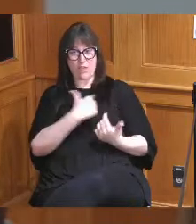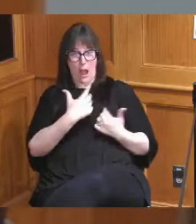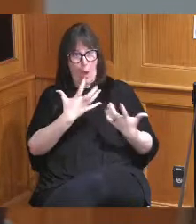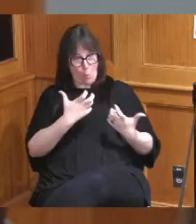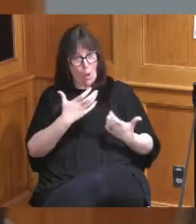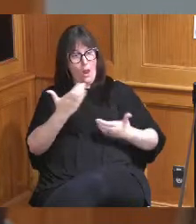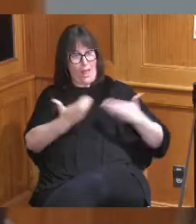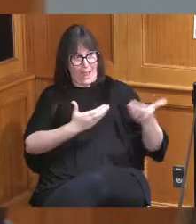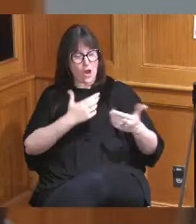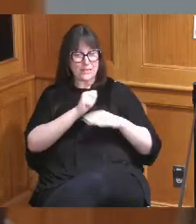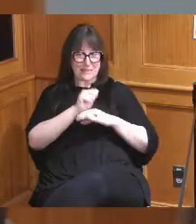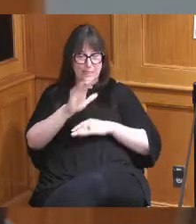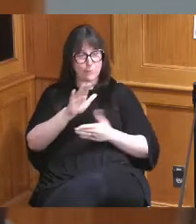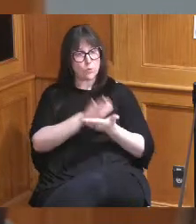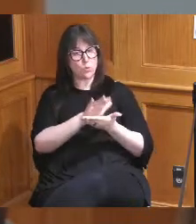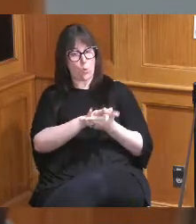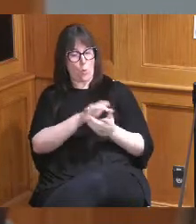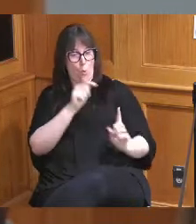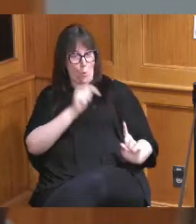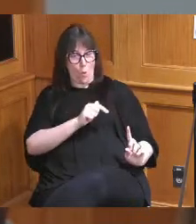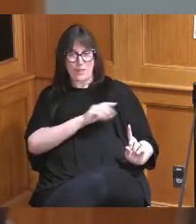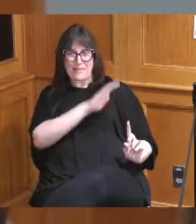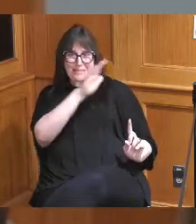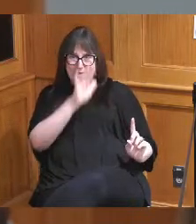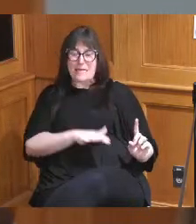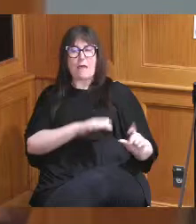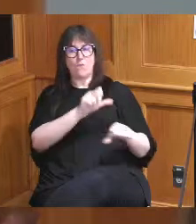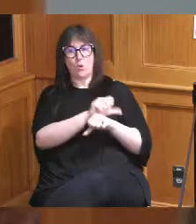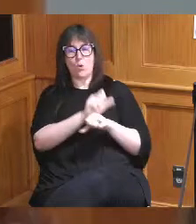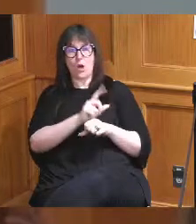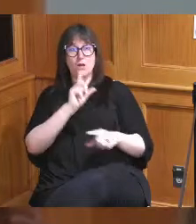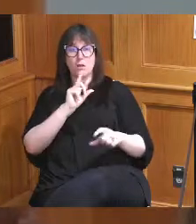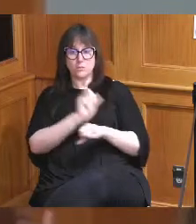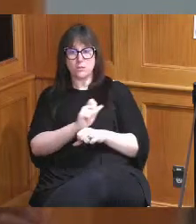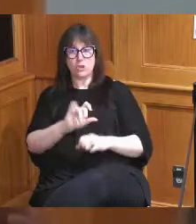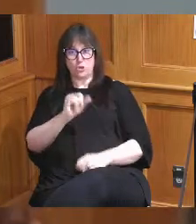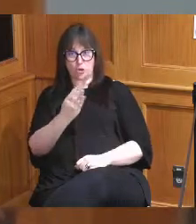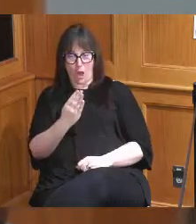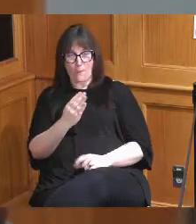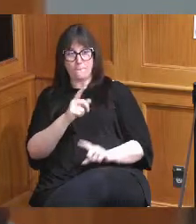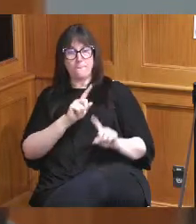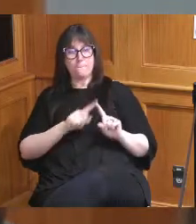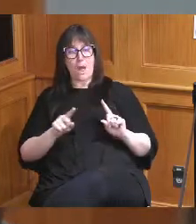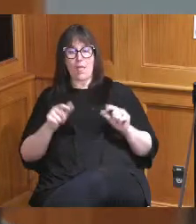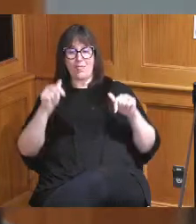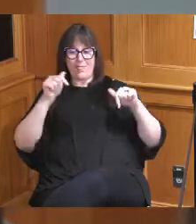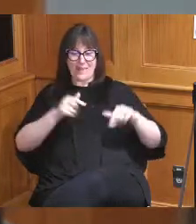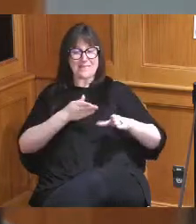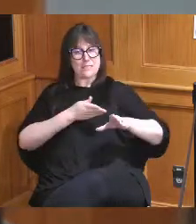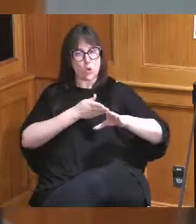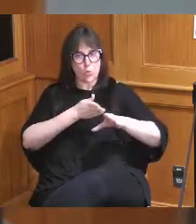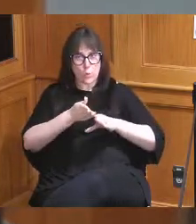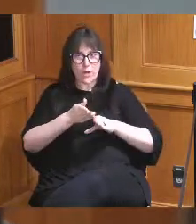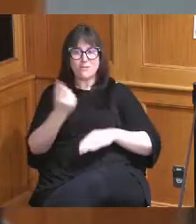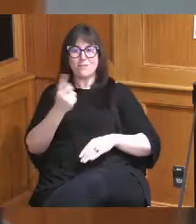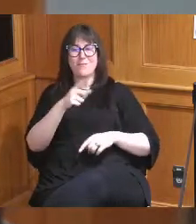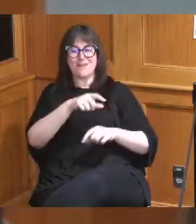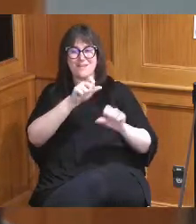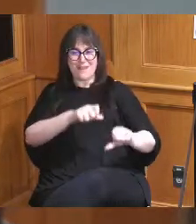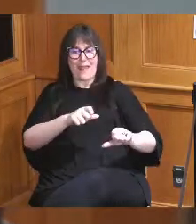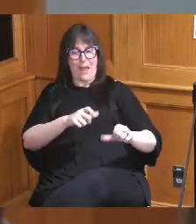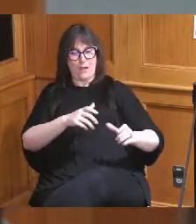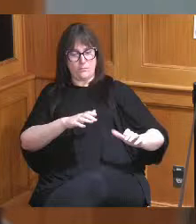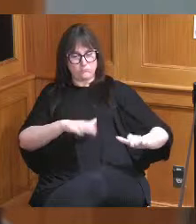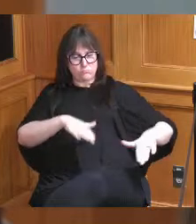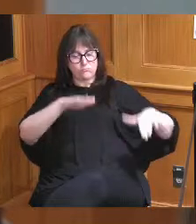want to send him to school. He's never worked a real job, so to speak, but this is a career. This is something that he can raise a